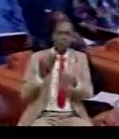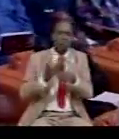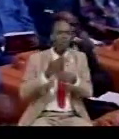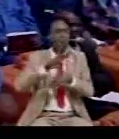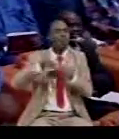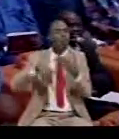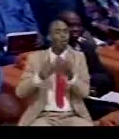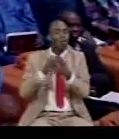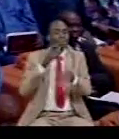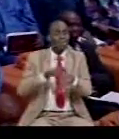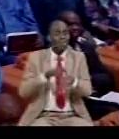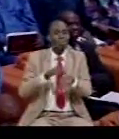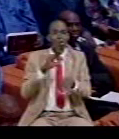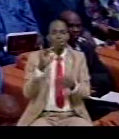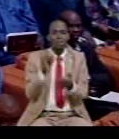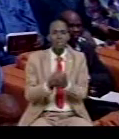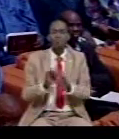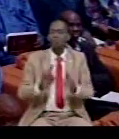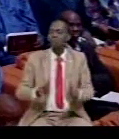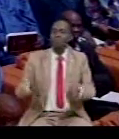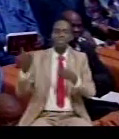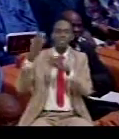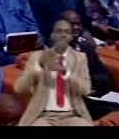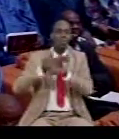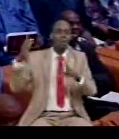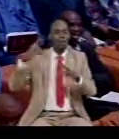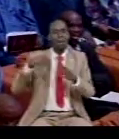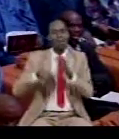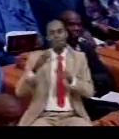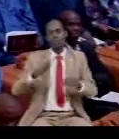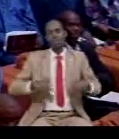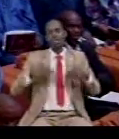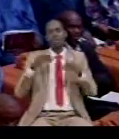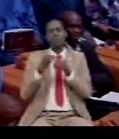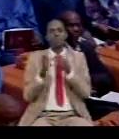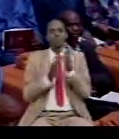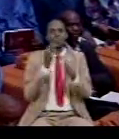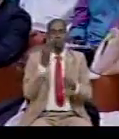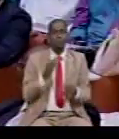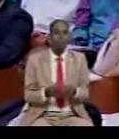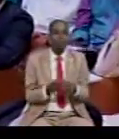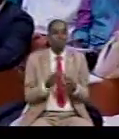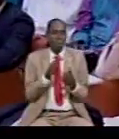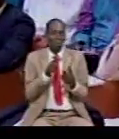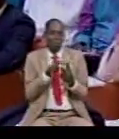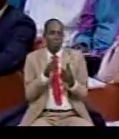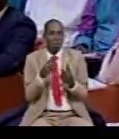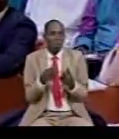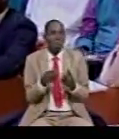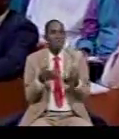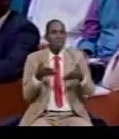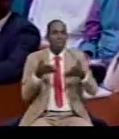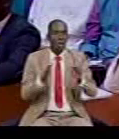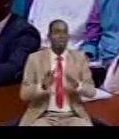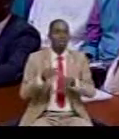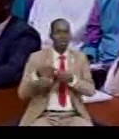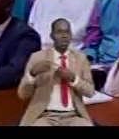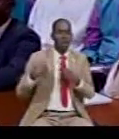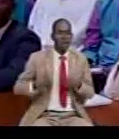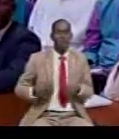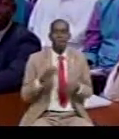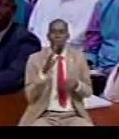gone, gone forever out of your life in Jesus' name. Neither let your heart